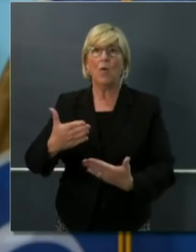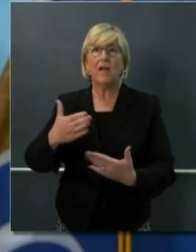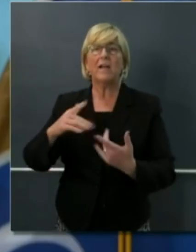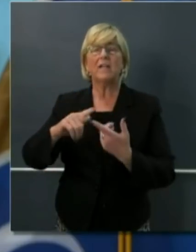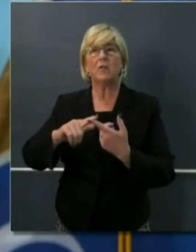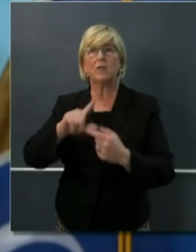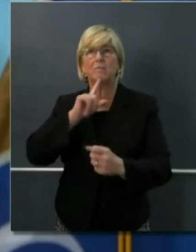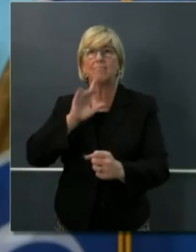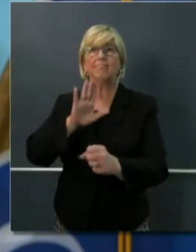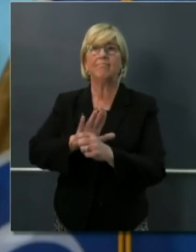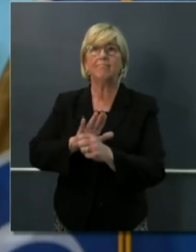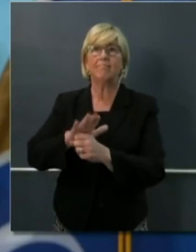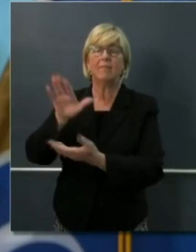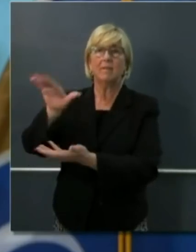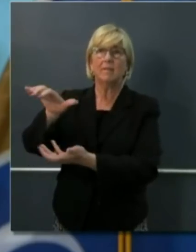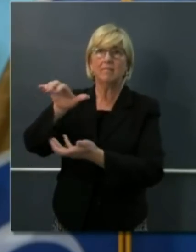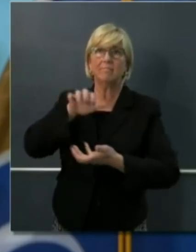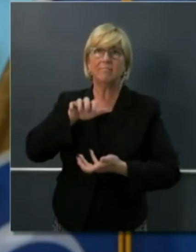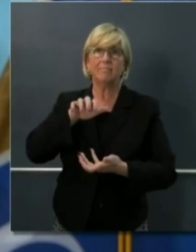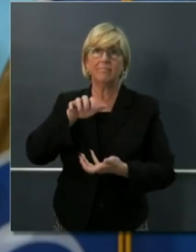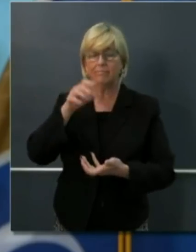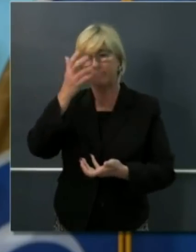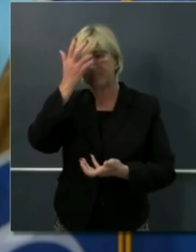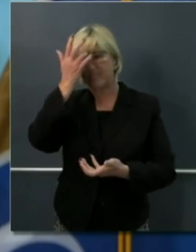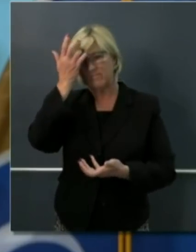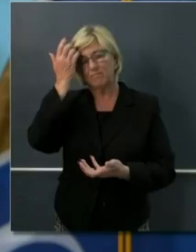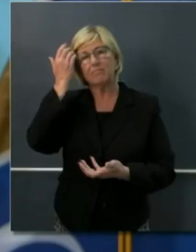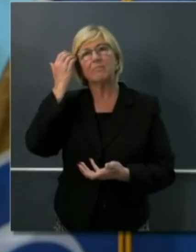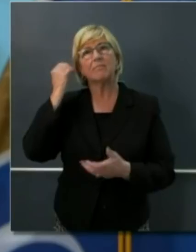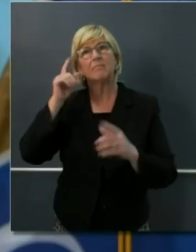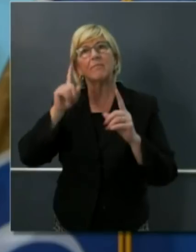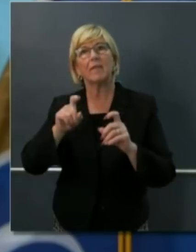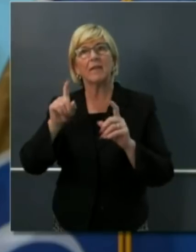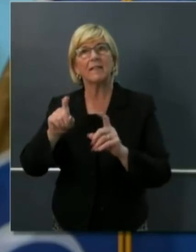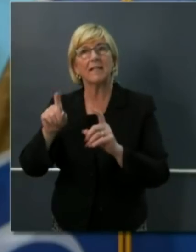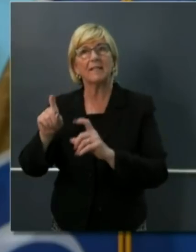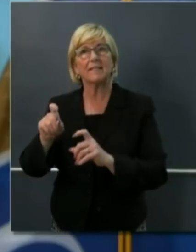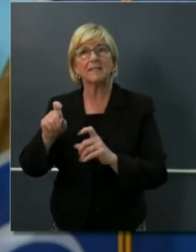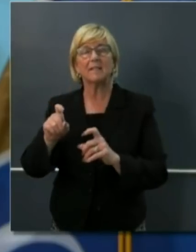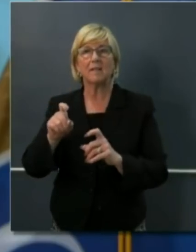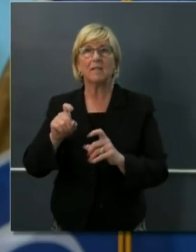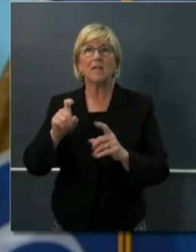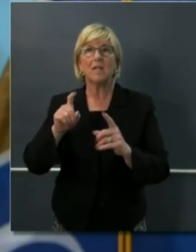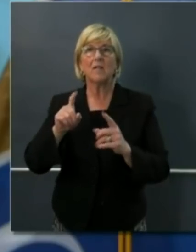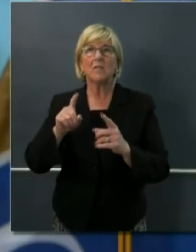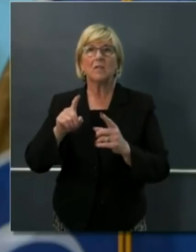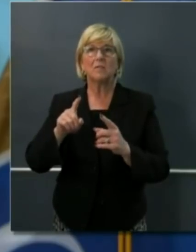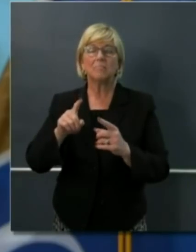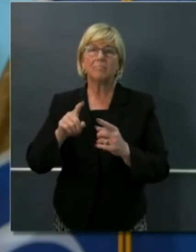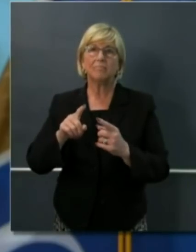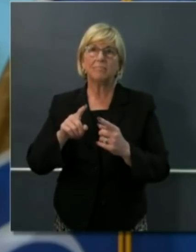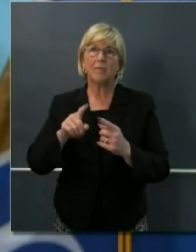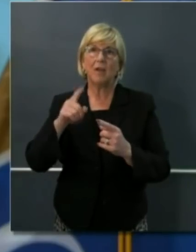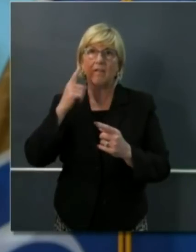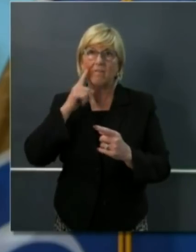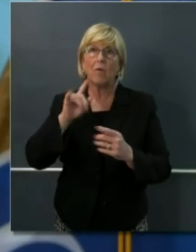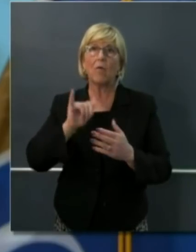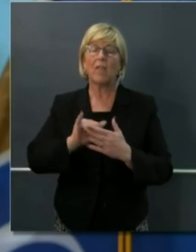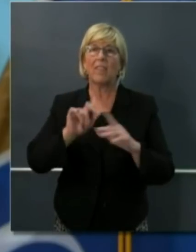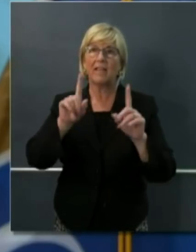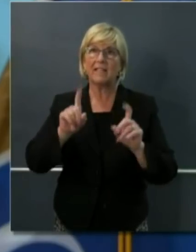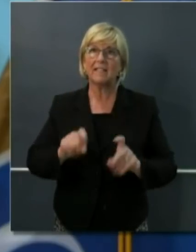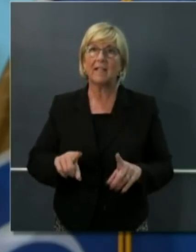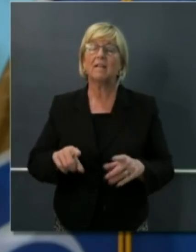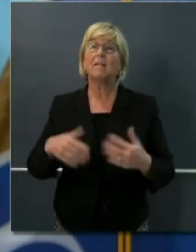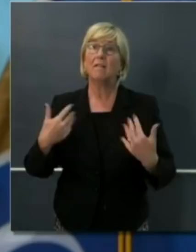directly commit to all of us in the state of California to a substantial increase in supply of these swabs. That will